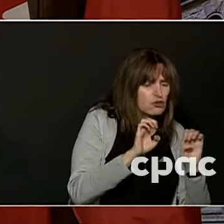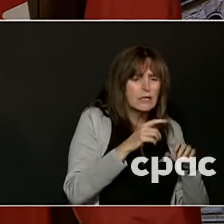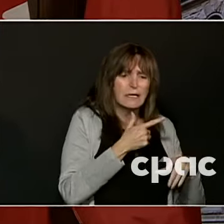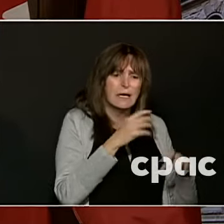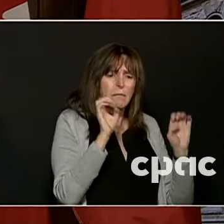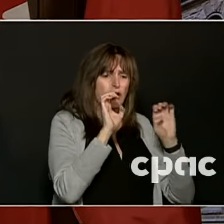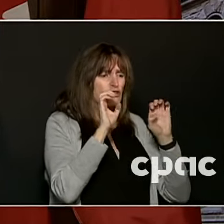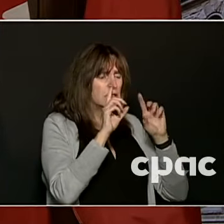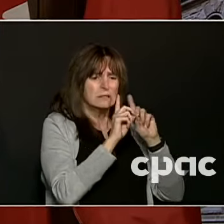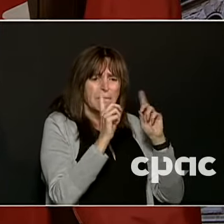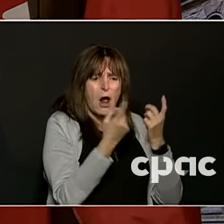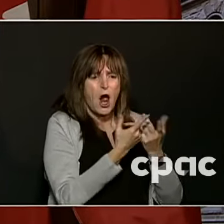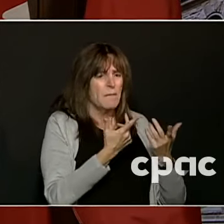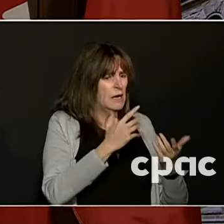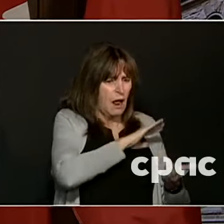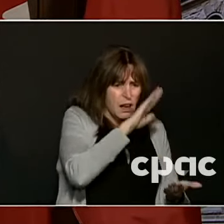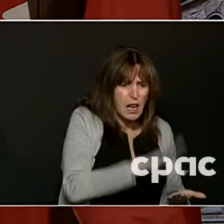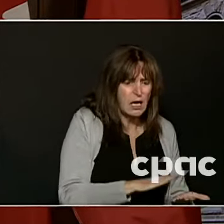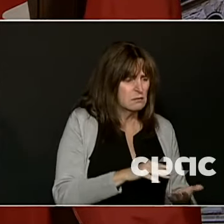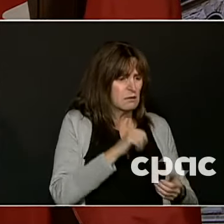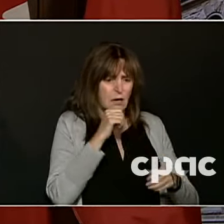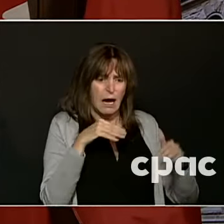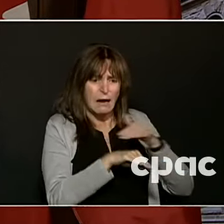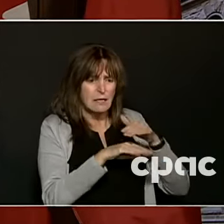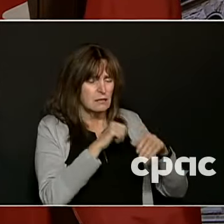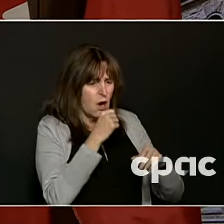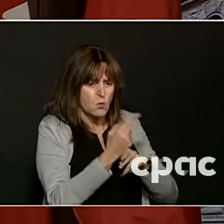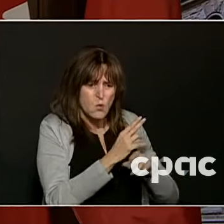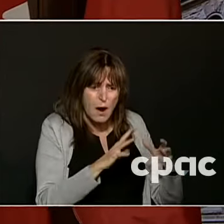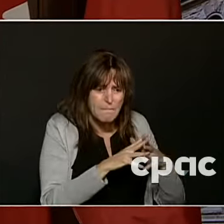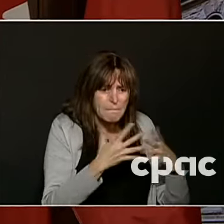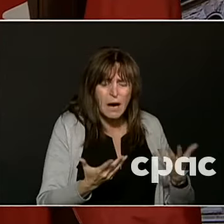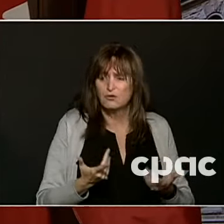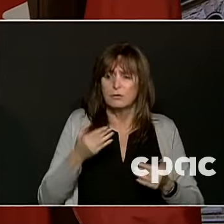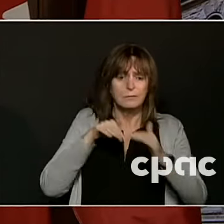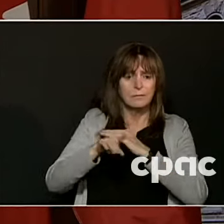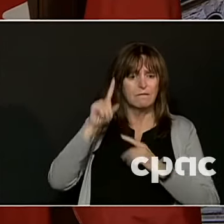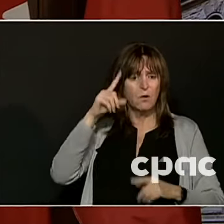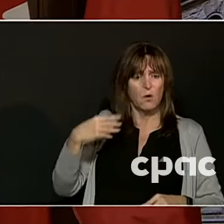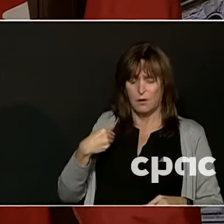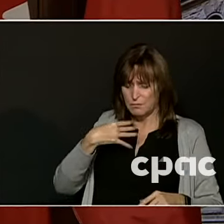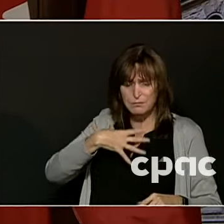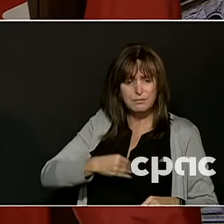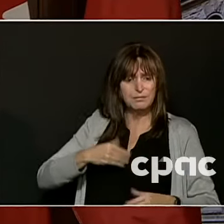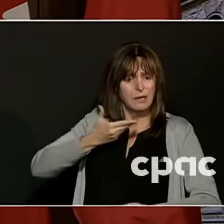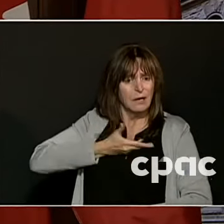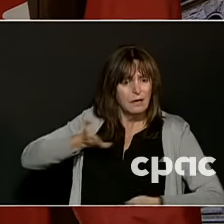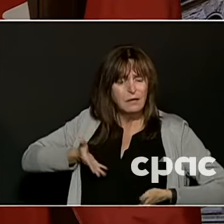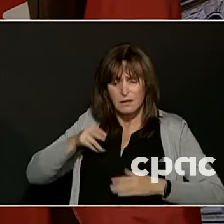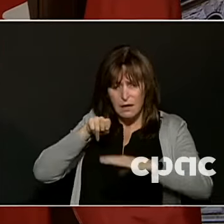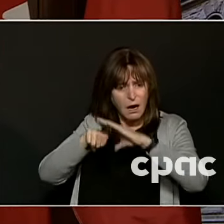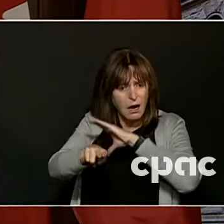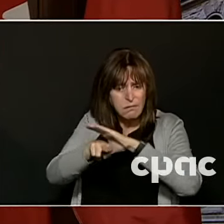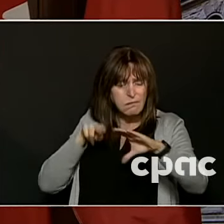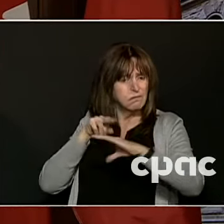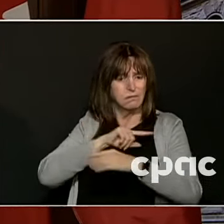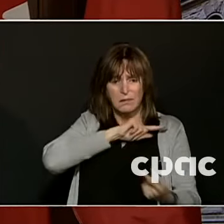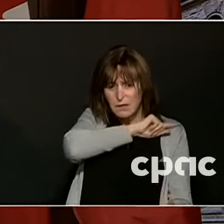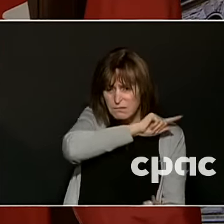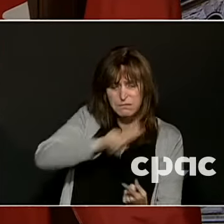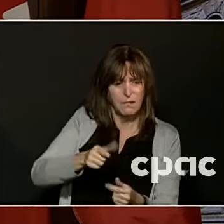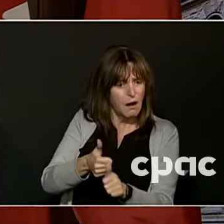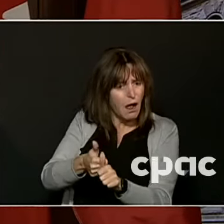limitation or reduction in access to diagnostic imaging. That started to return with a gradual reopening of hospitals back up to what